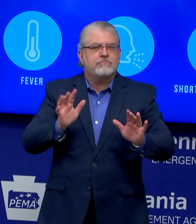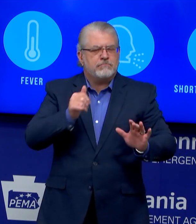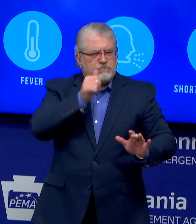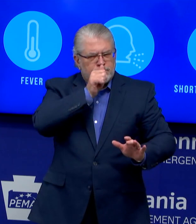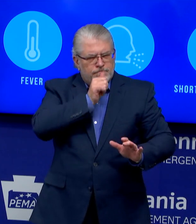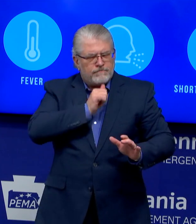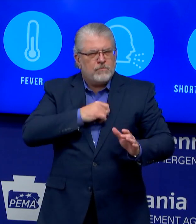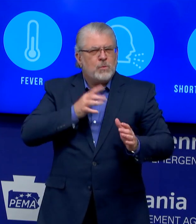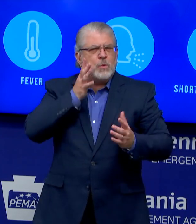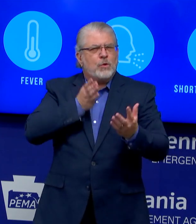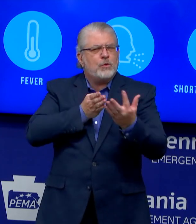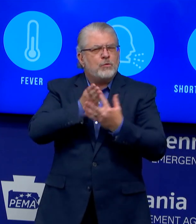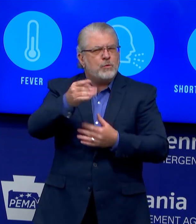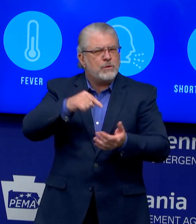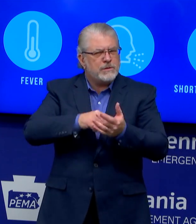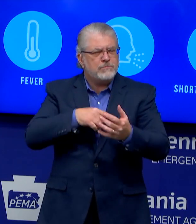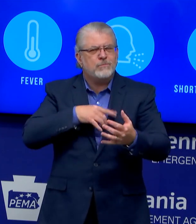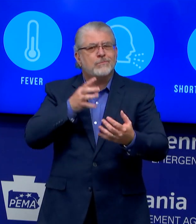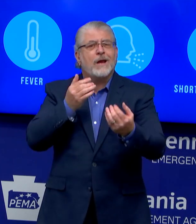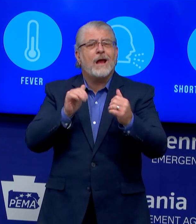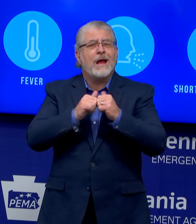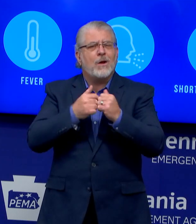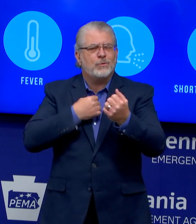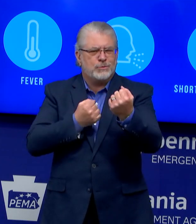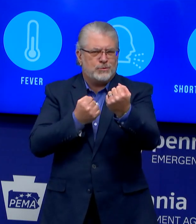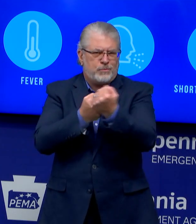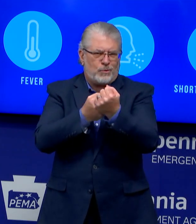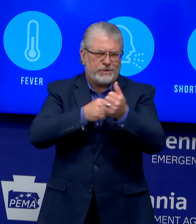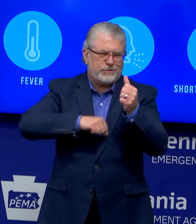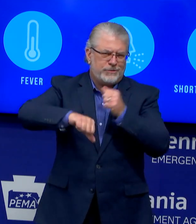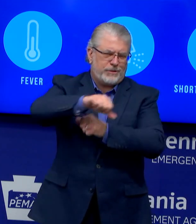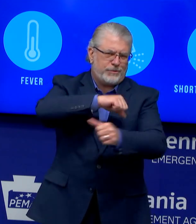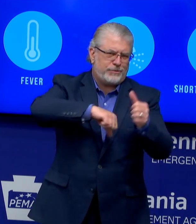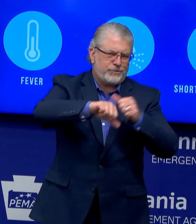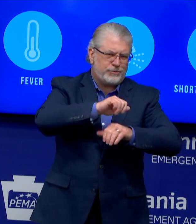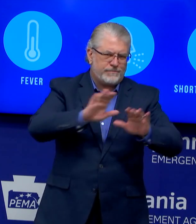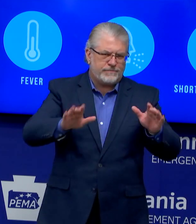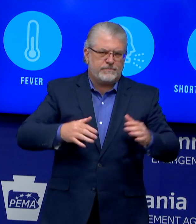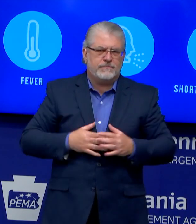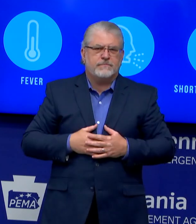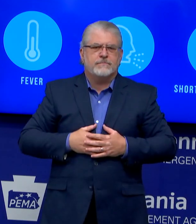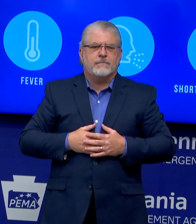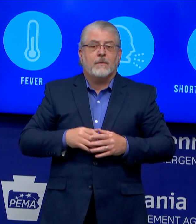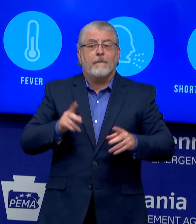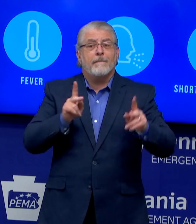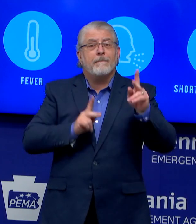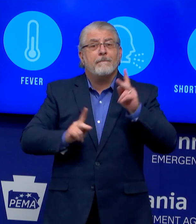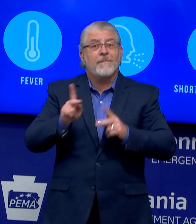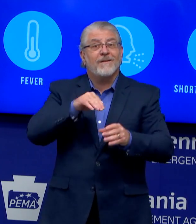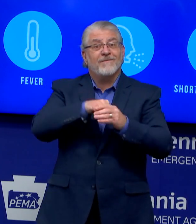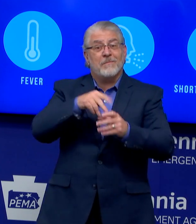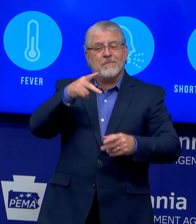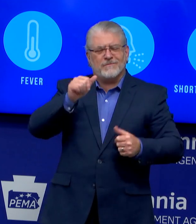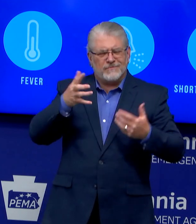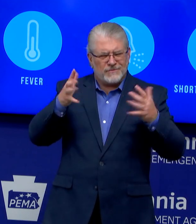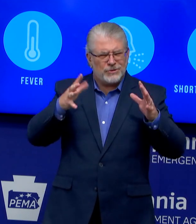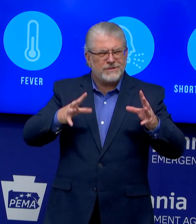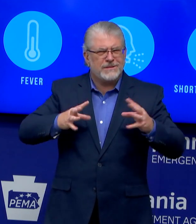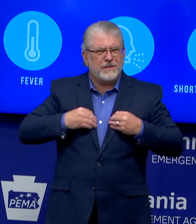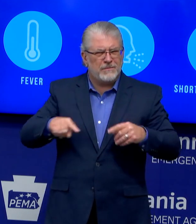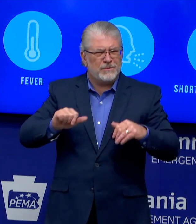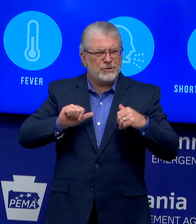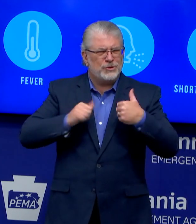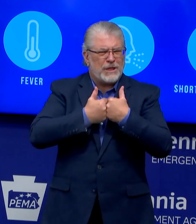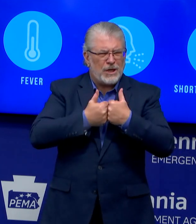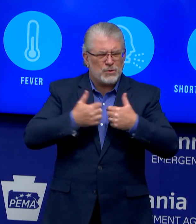Pennsylvanians have stepped up throughout our Commonwealth to do what is necessary and to do the right thing to